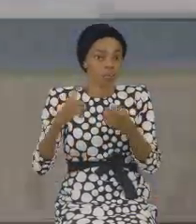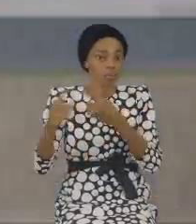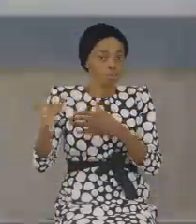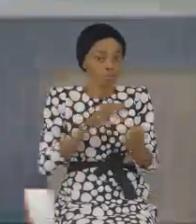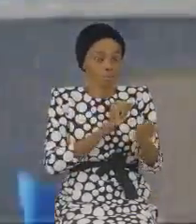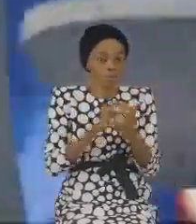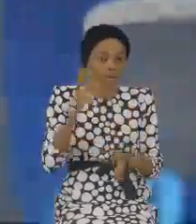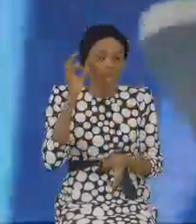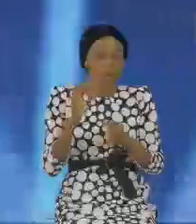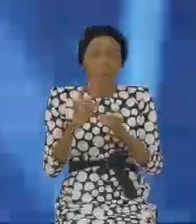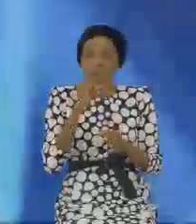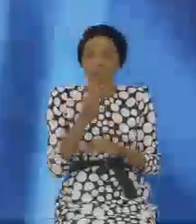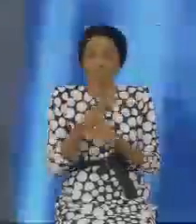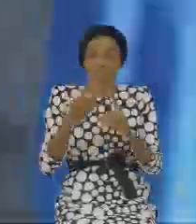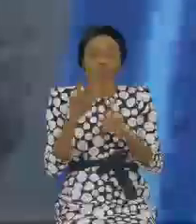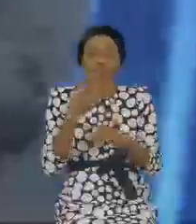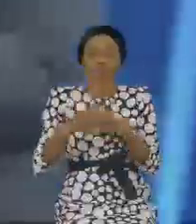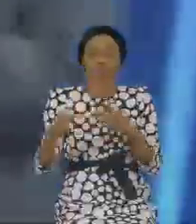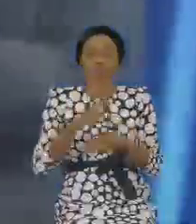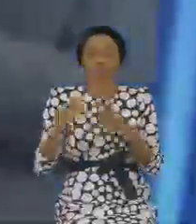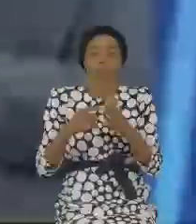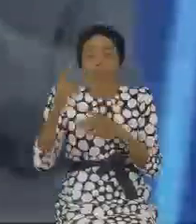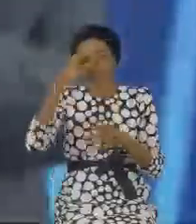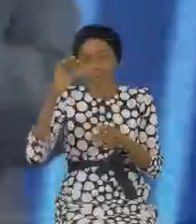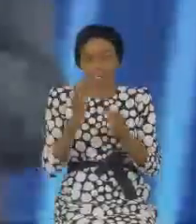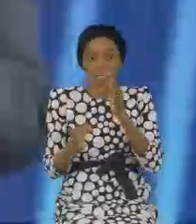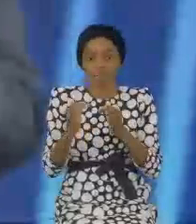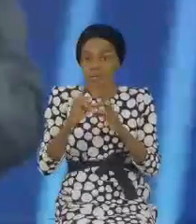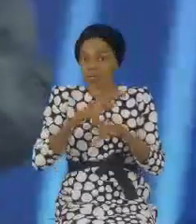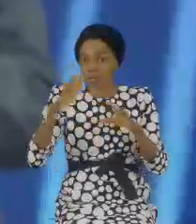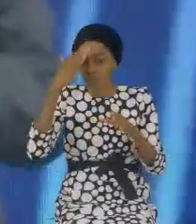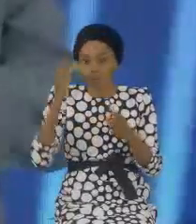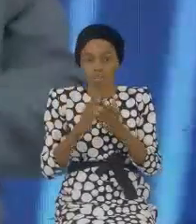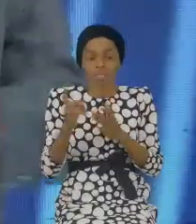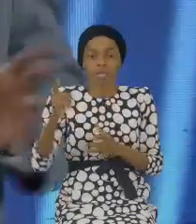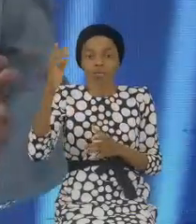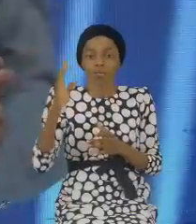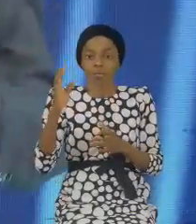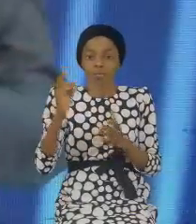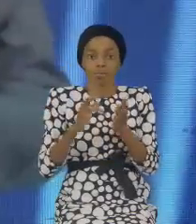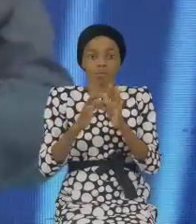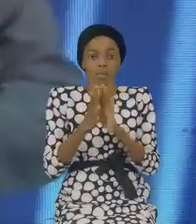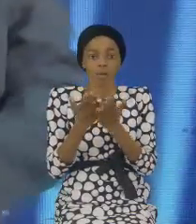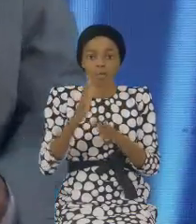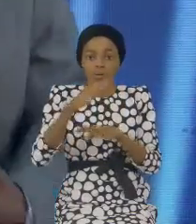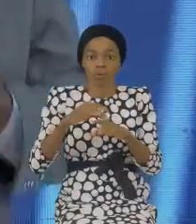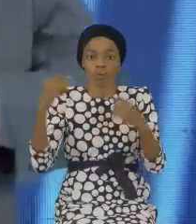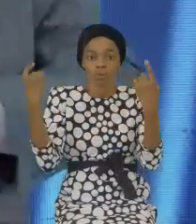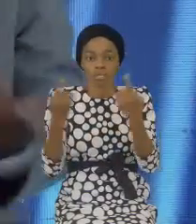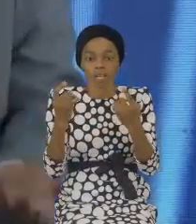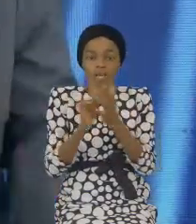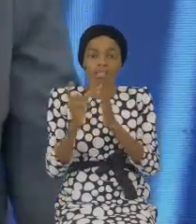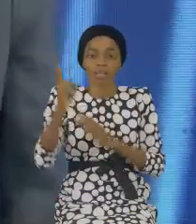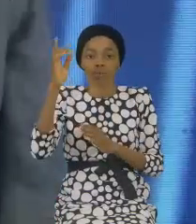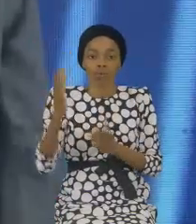they don't know what the Bible calls sin, and that God wants to deliver us and take us away from